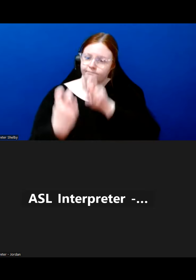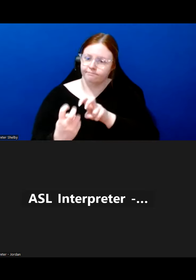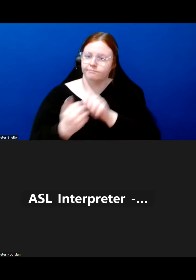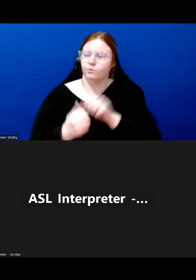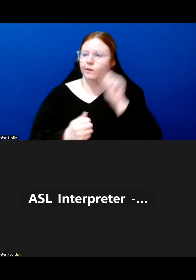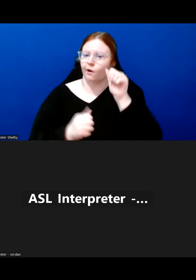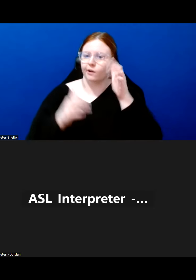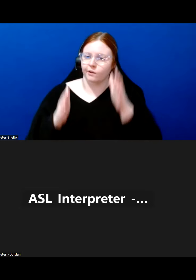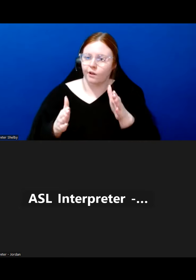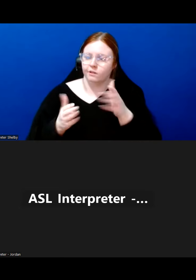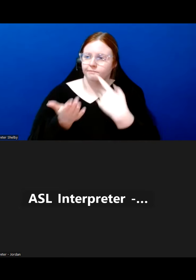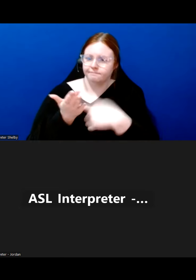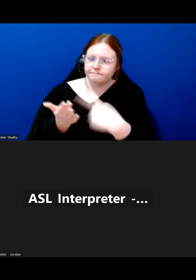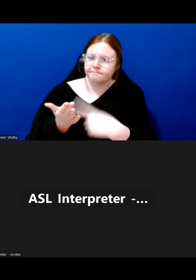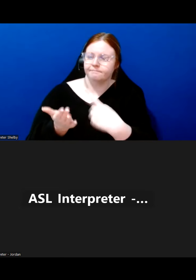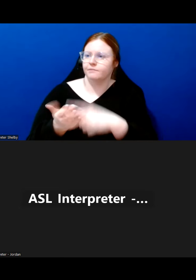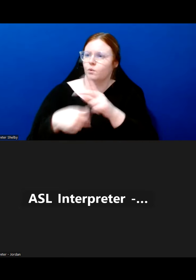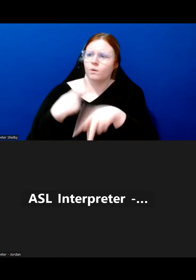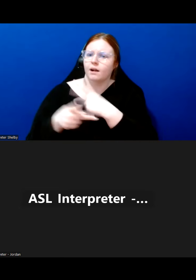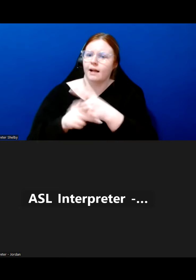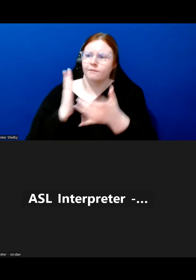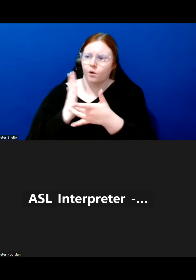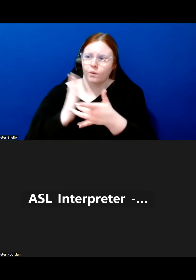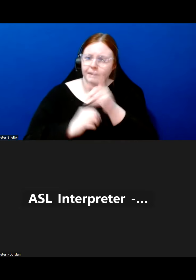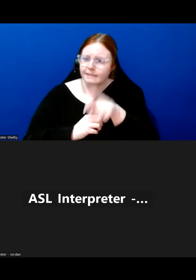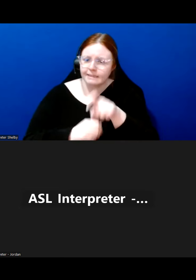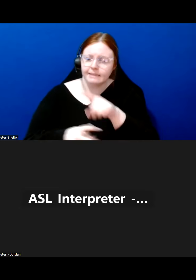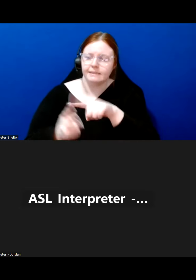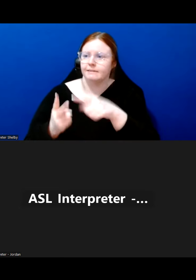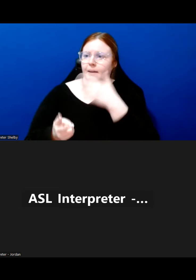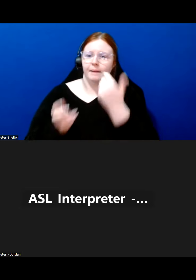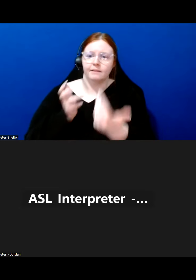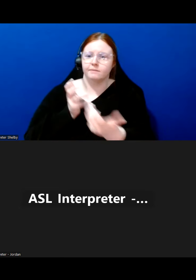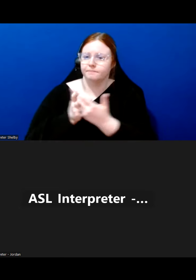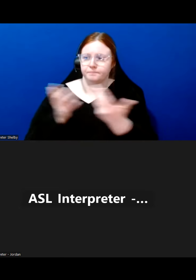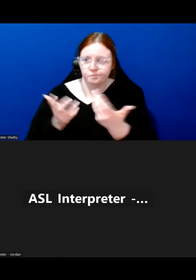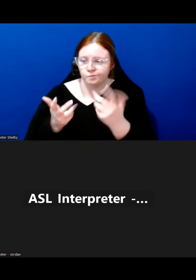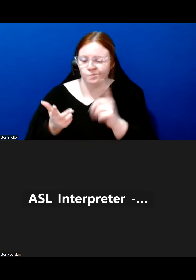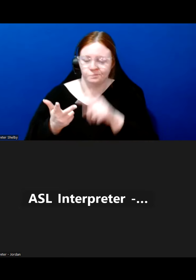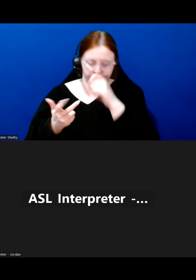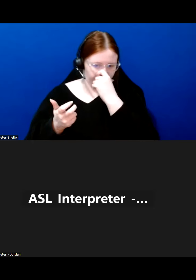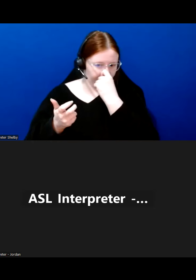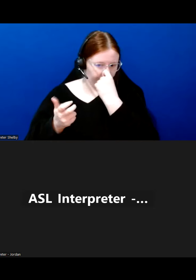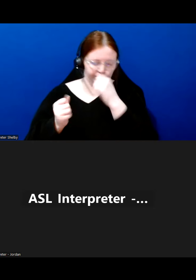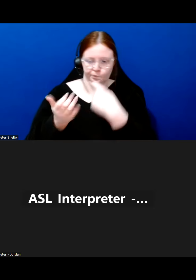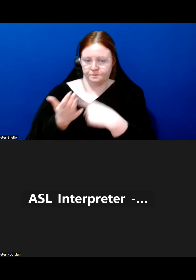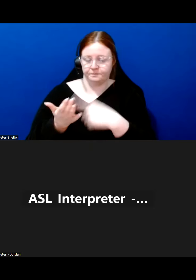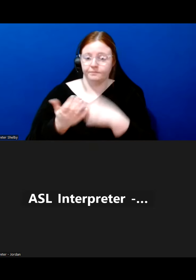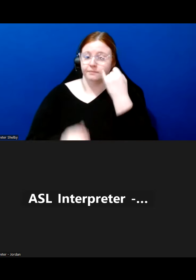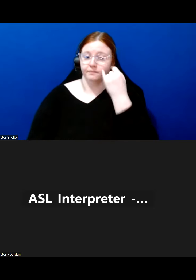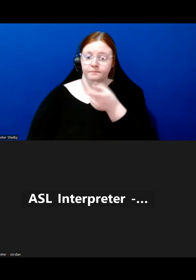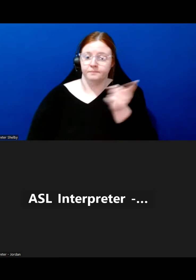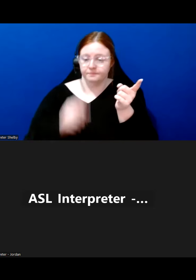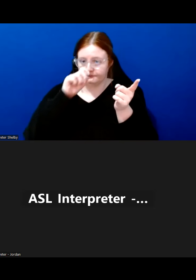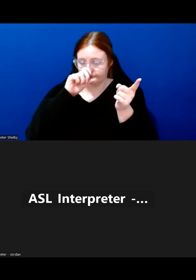what kind of level of devices might be best suited to your listening needs and lifestyle. If you don't necessarily